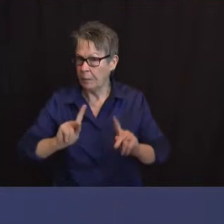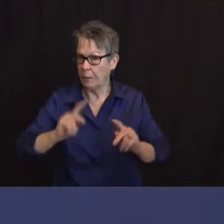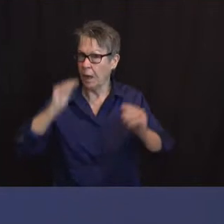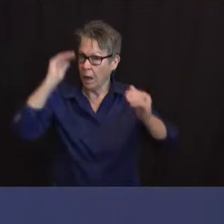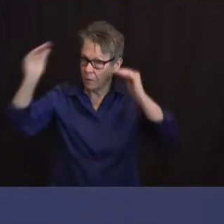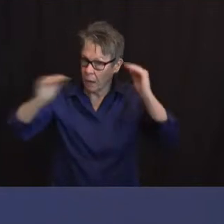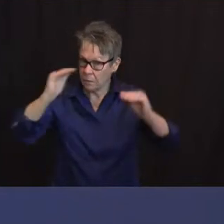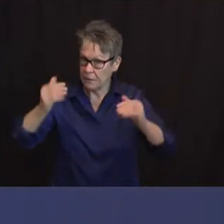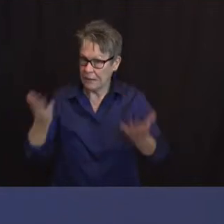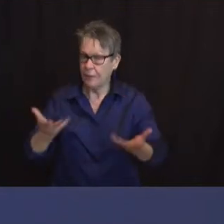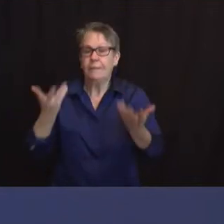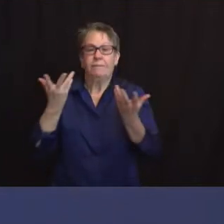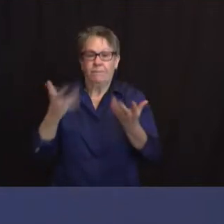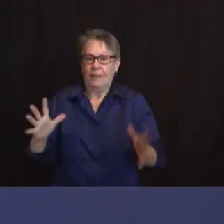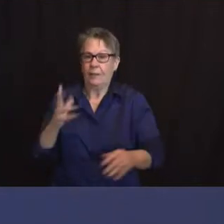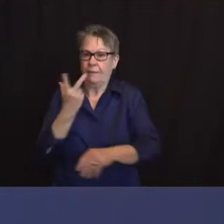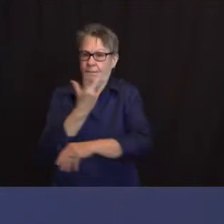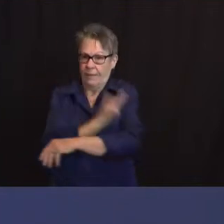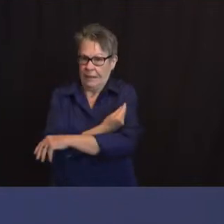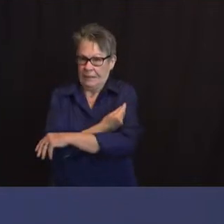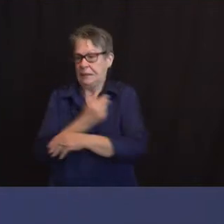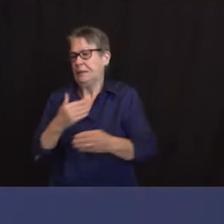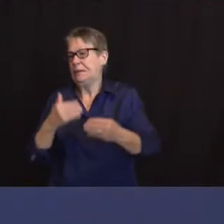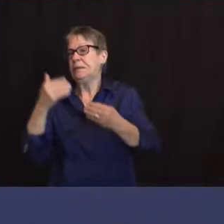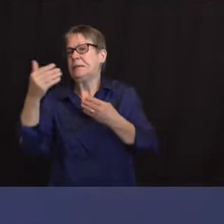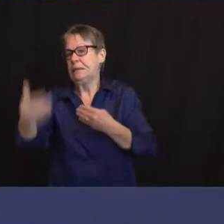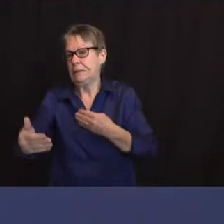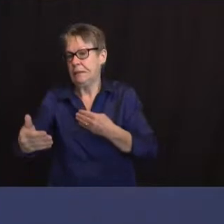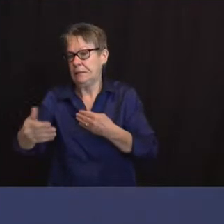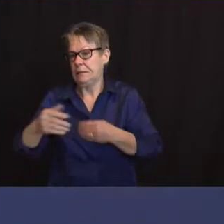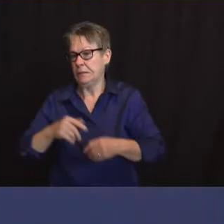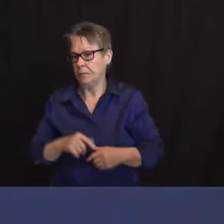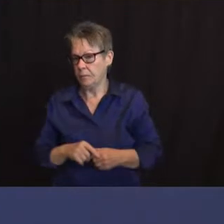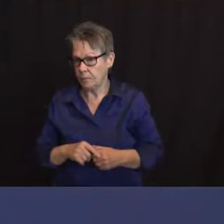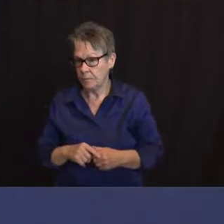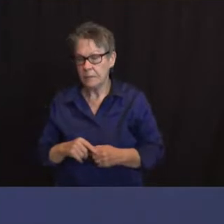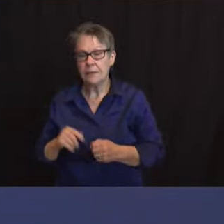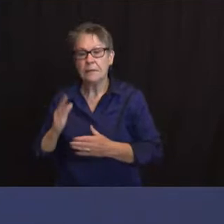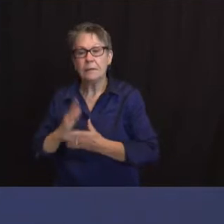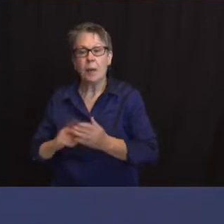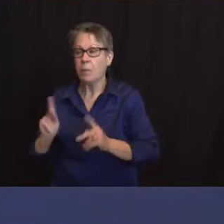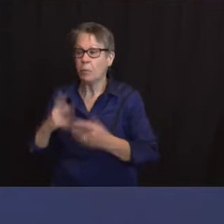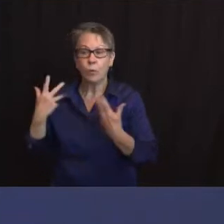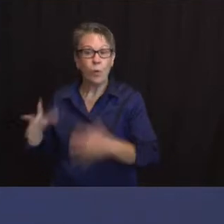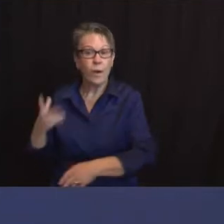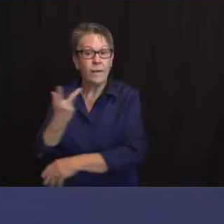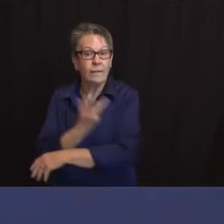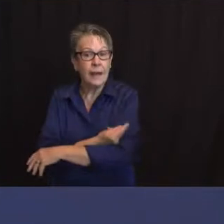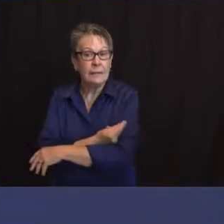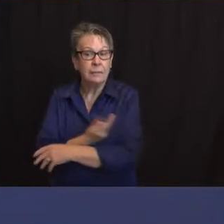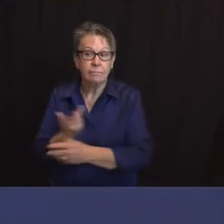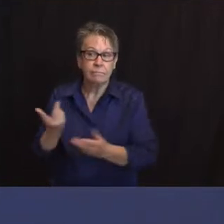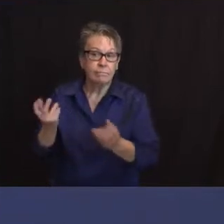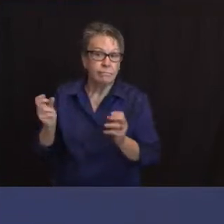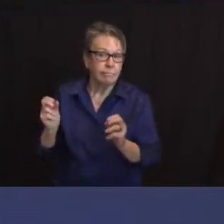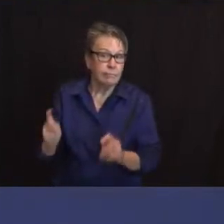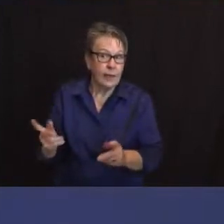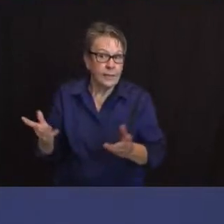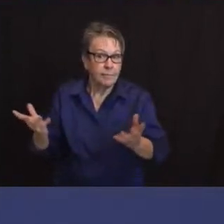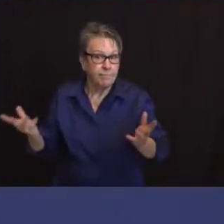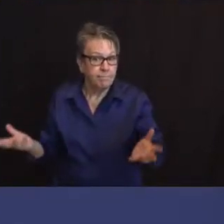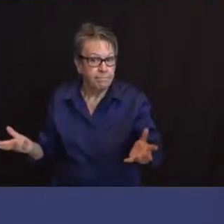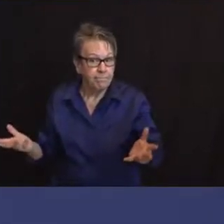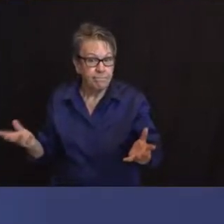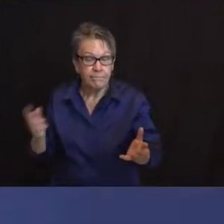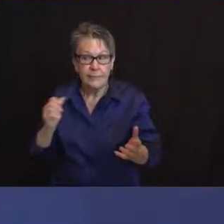say people are out there that they don't exist, but they're not at the levels we feared. Is that fair? Yeah, we do, every 2 weeks, we